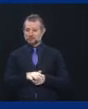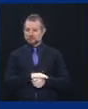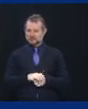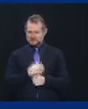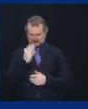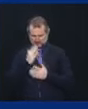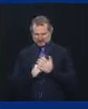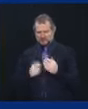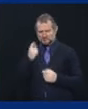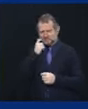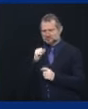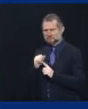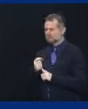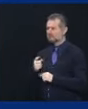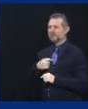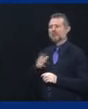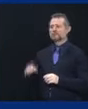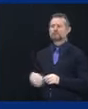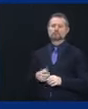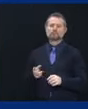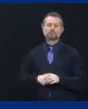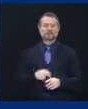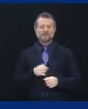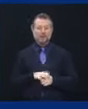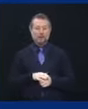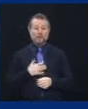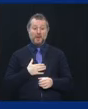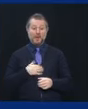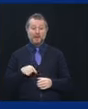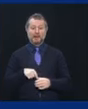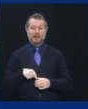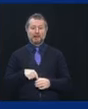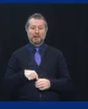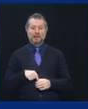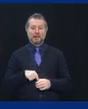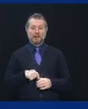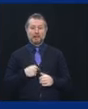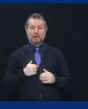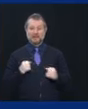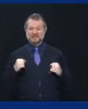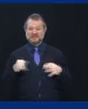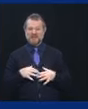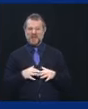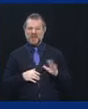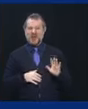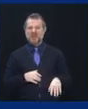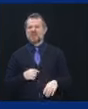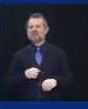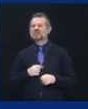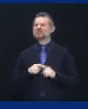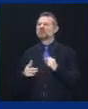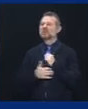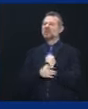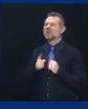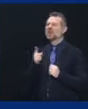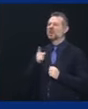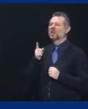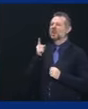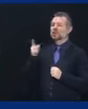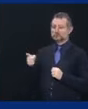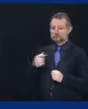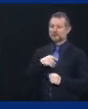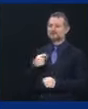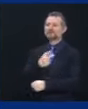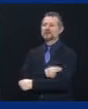traveling outside of more populated regions to less populated regions to try to get the vaccination.